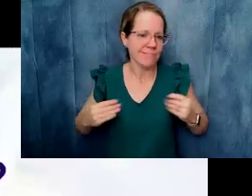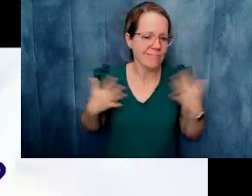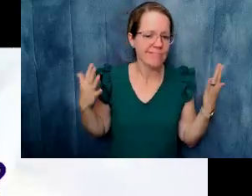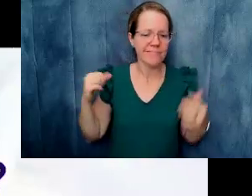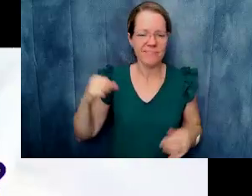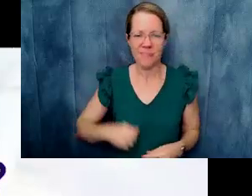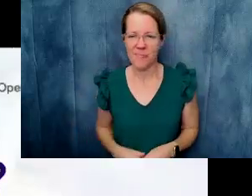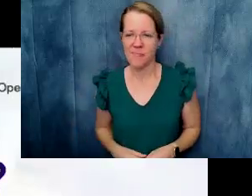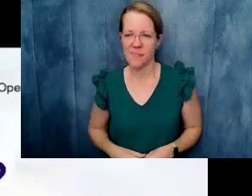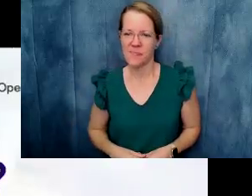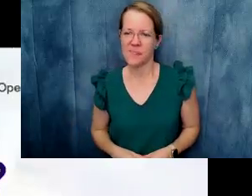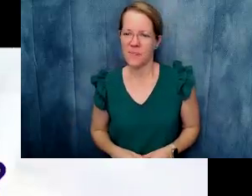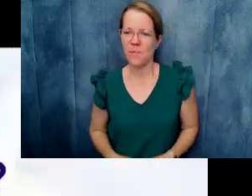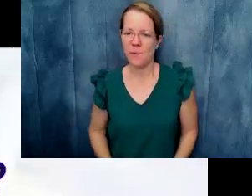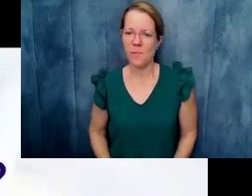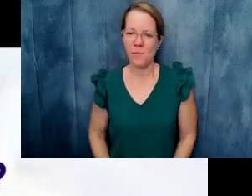There's